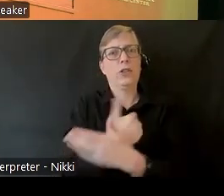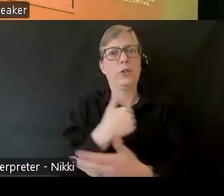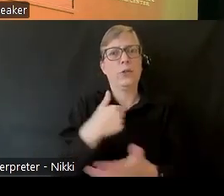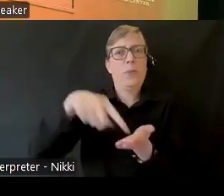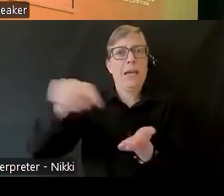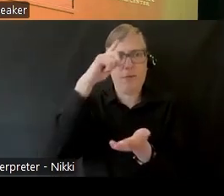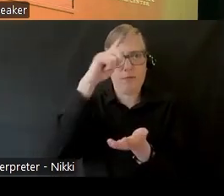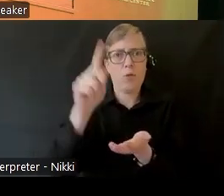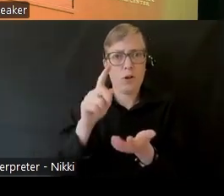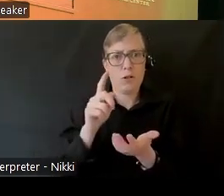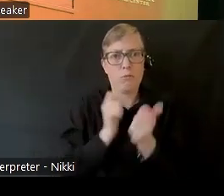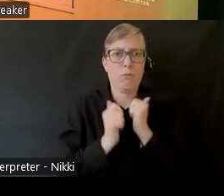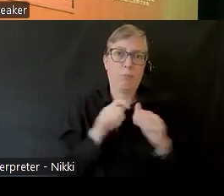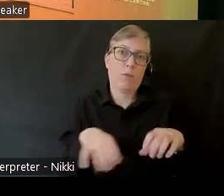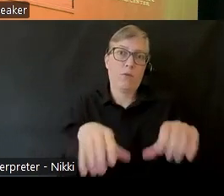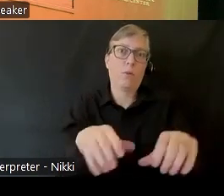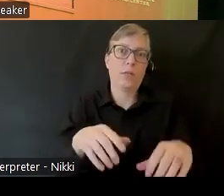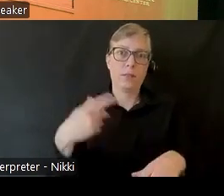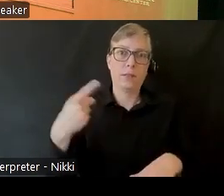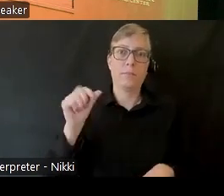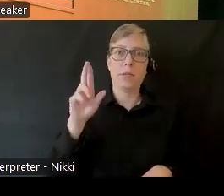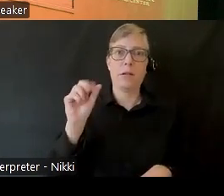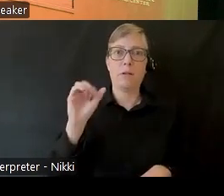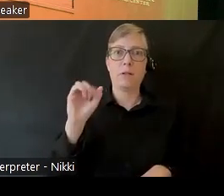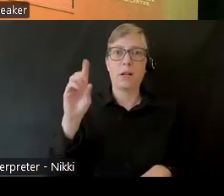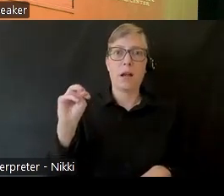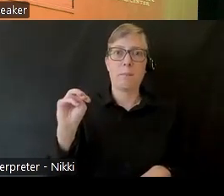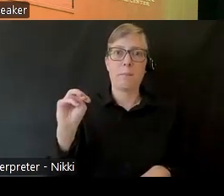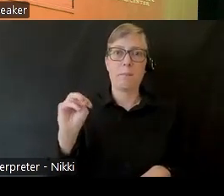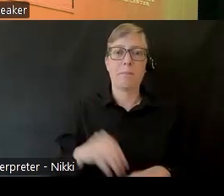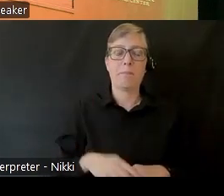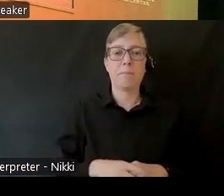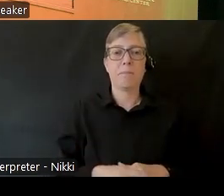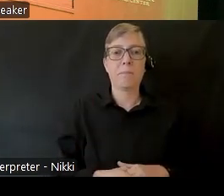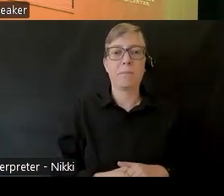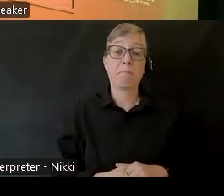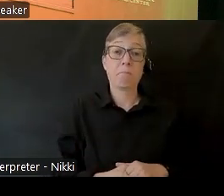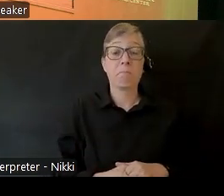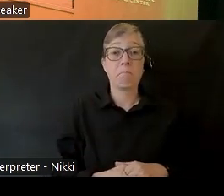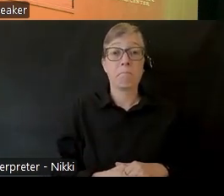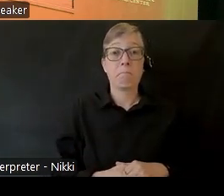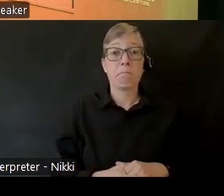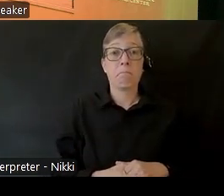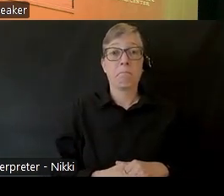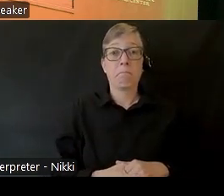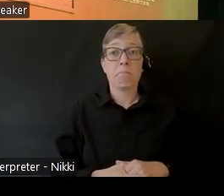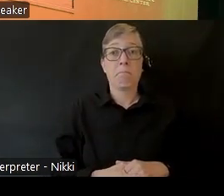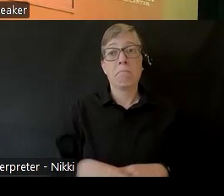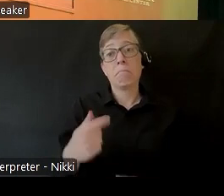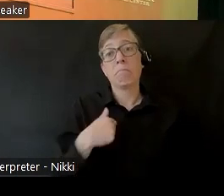But again, this is being frustrated because of these concerns I talked about. So I would love to do